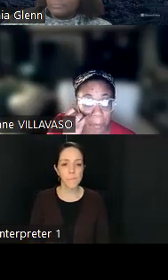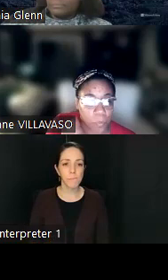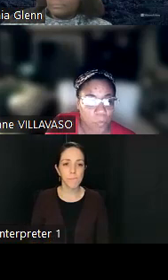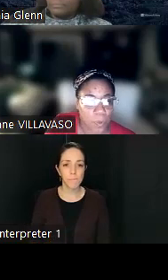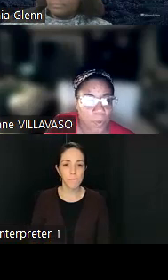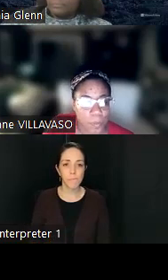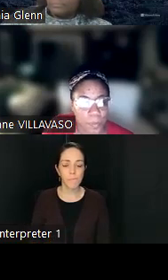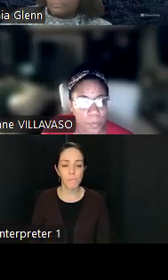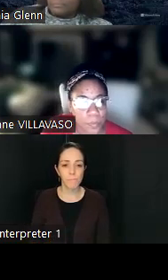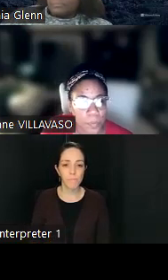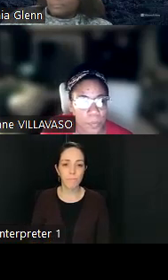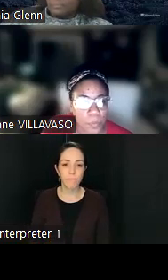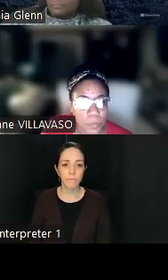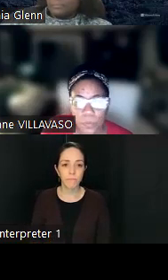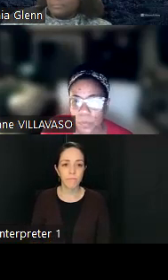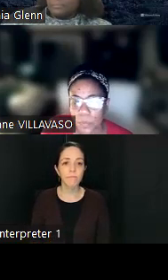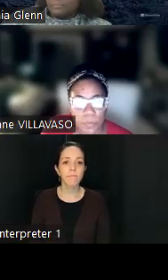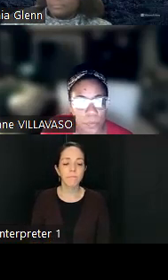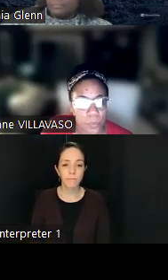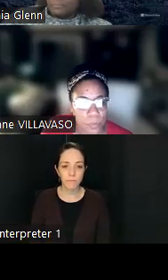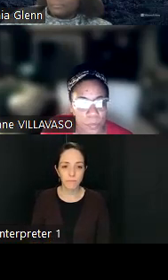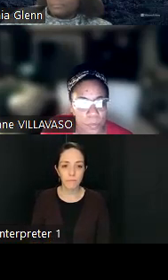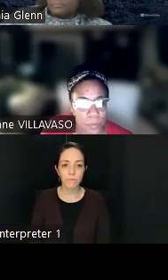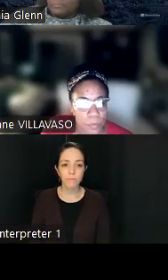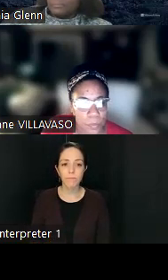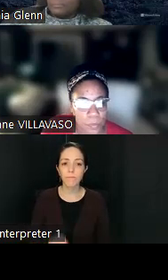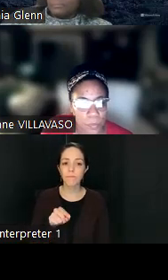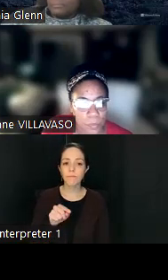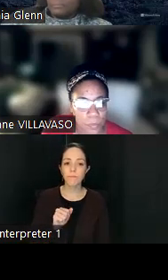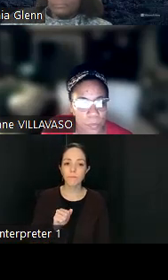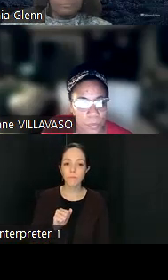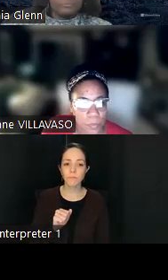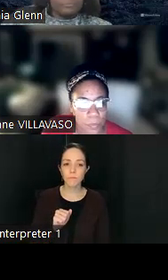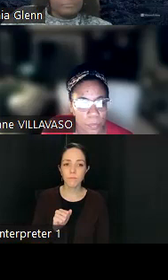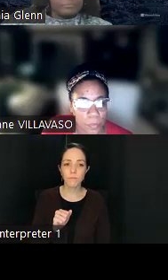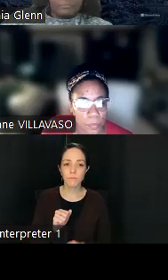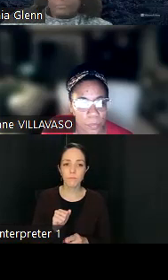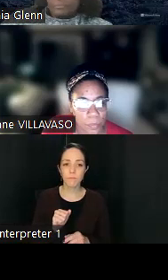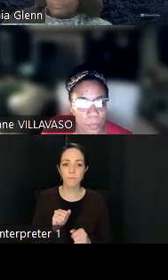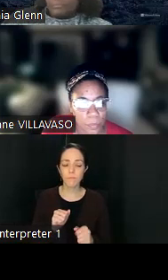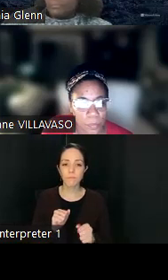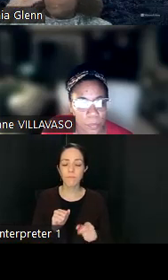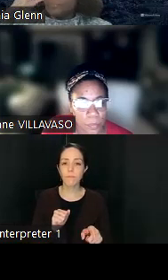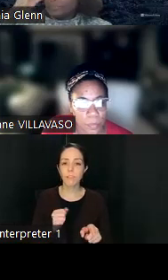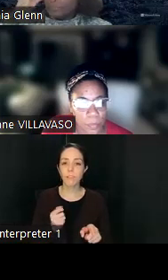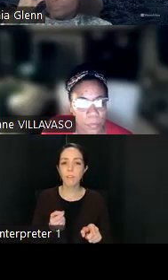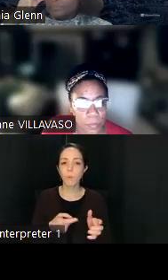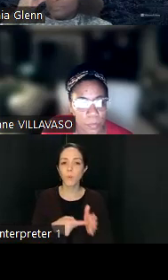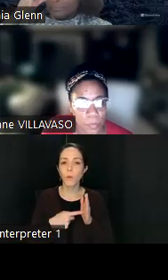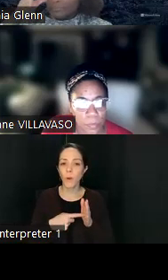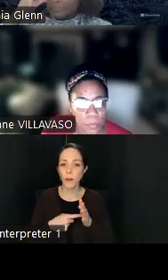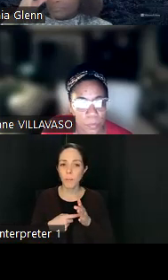Compensation, good. So removal requirements. This is one that we did beforehand for G, so this is my